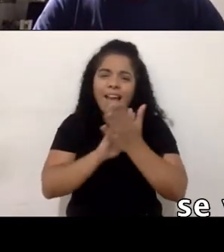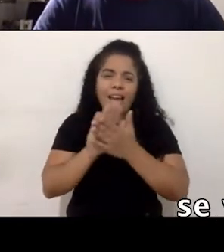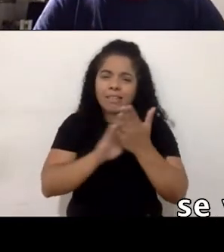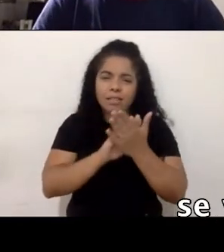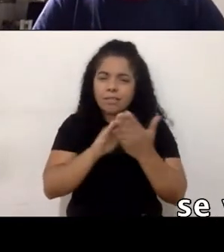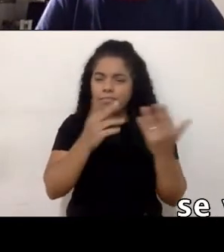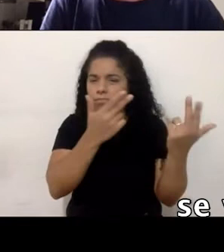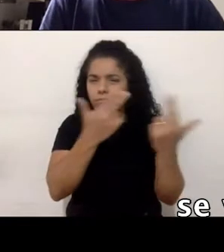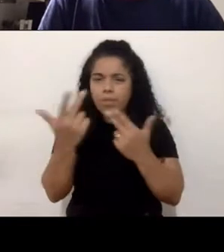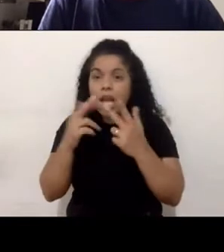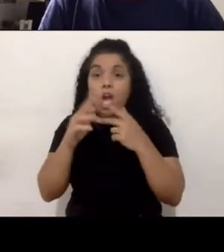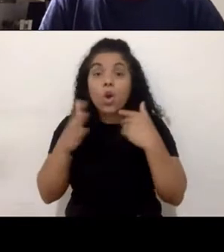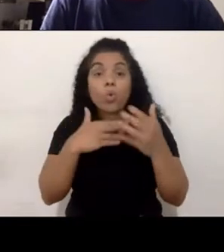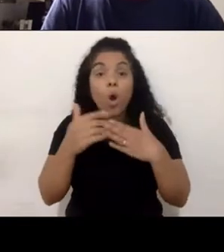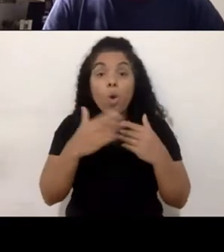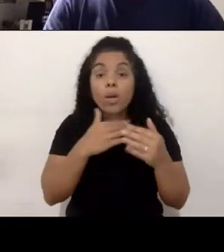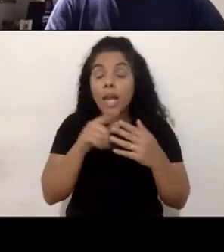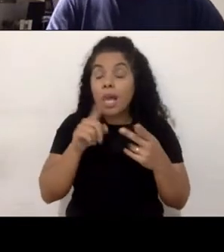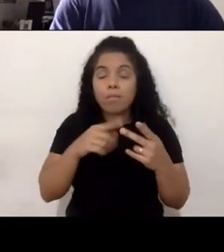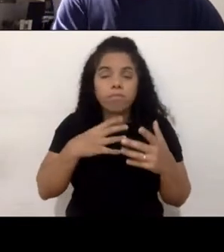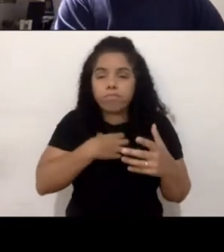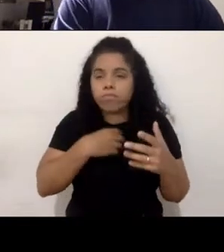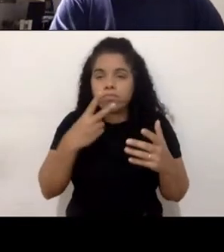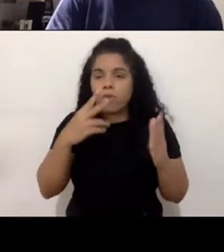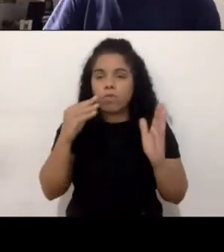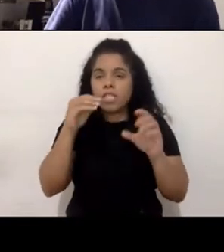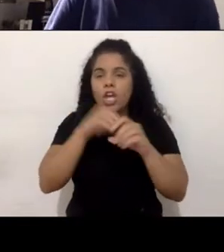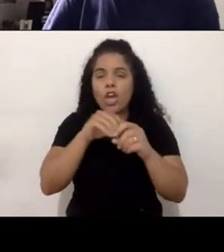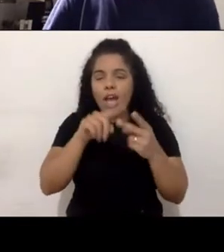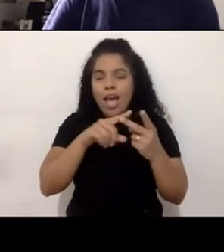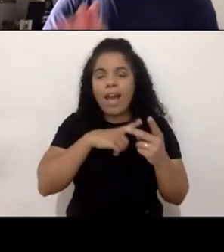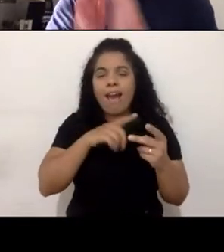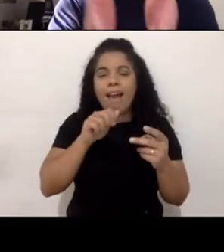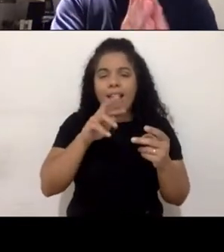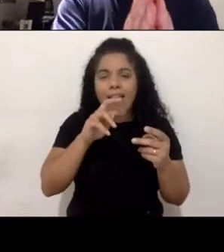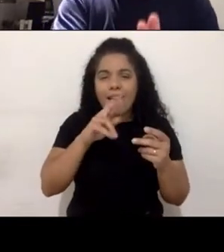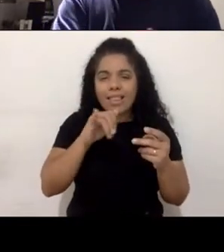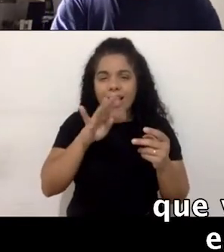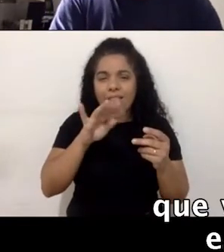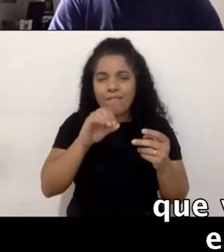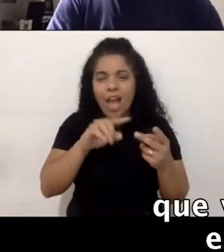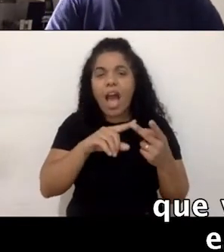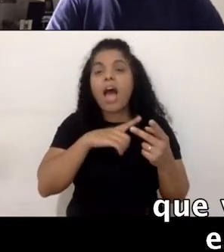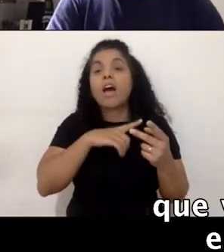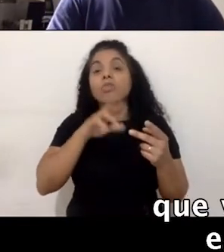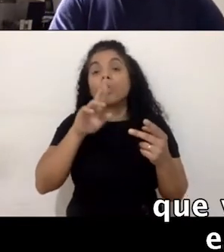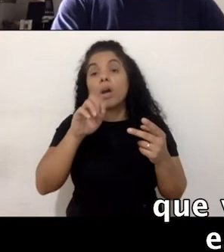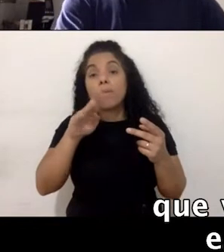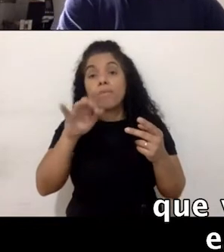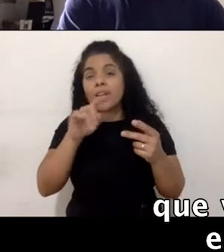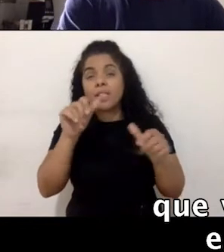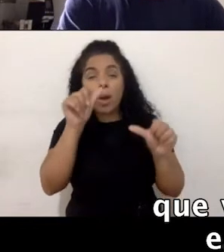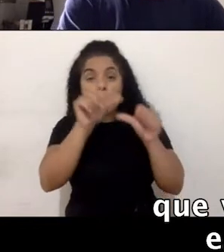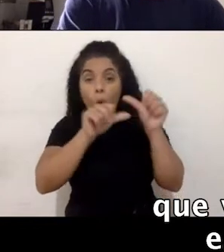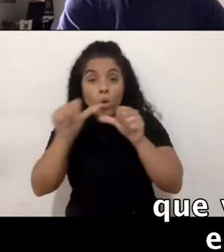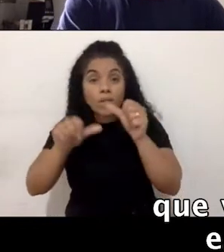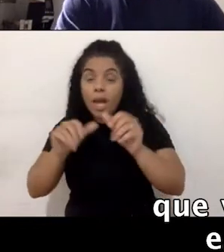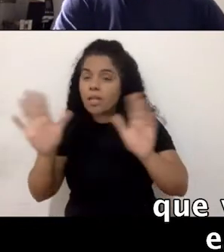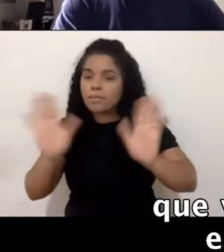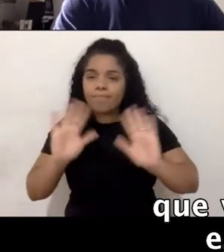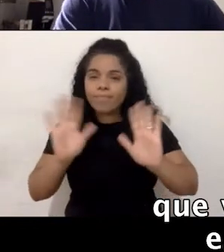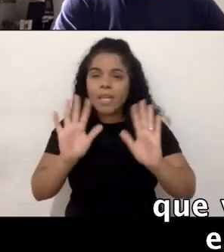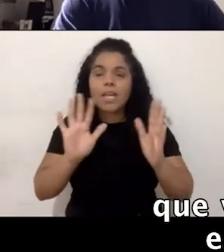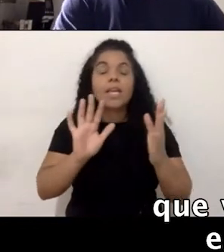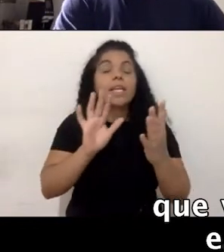use branches or what have you, that you don't make changes. You take the same code, the infrastructure code, that you apply to